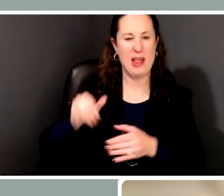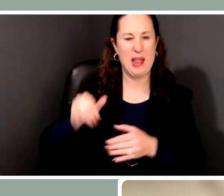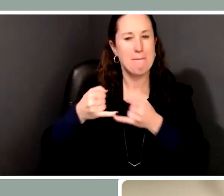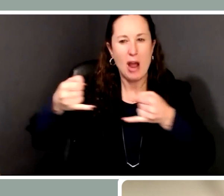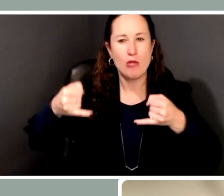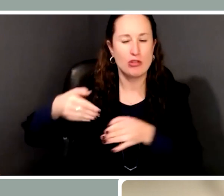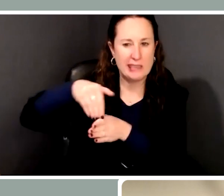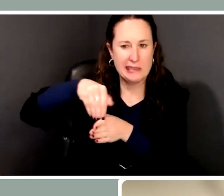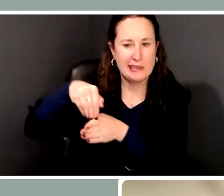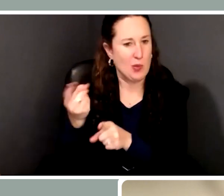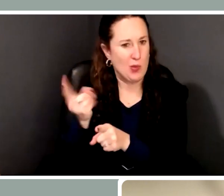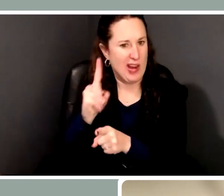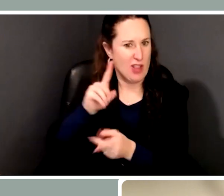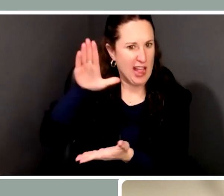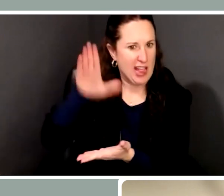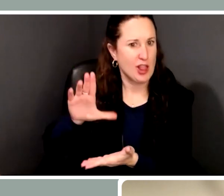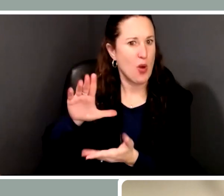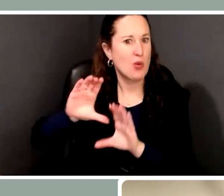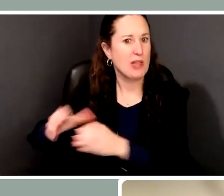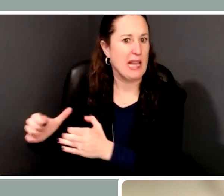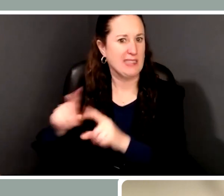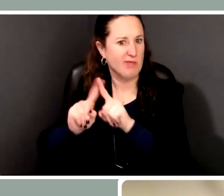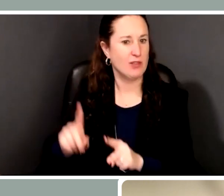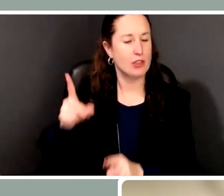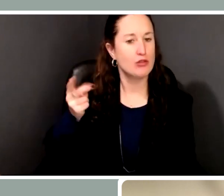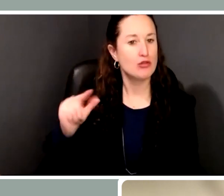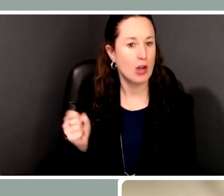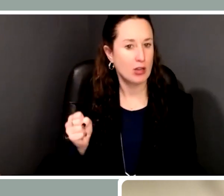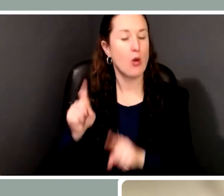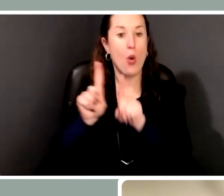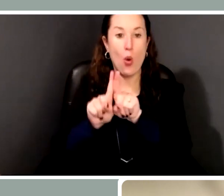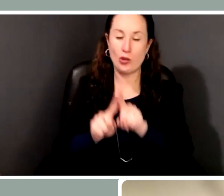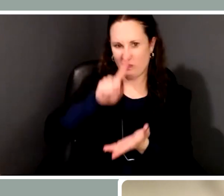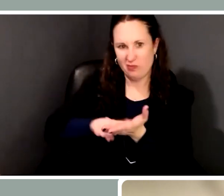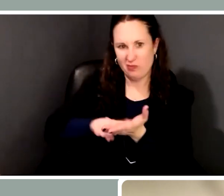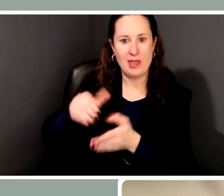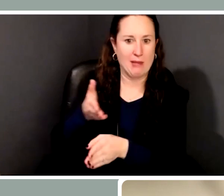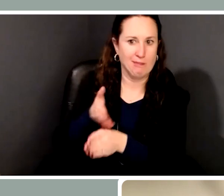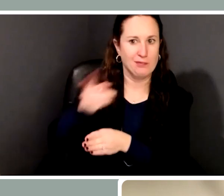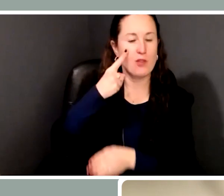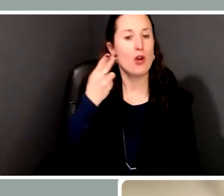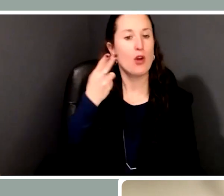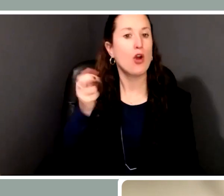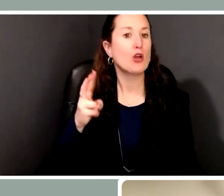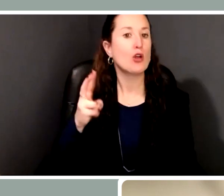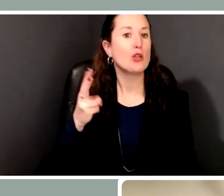coming down that are also looking at that space in terms of the HER2 low space.